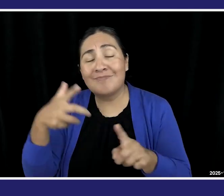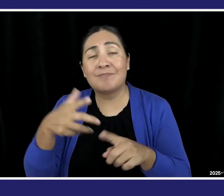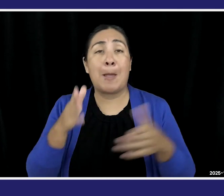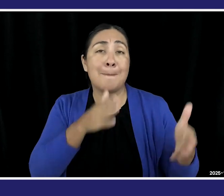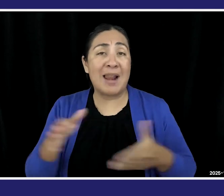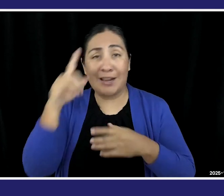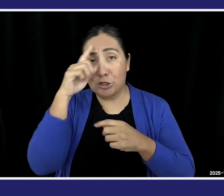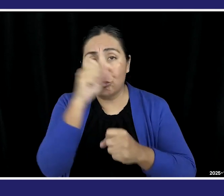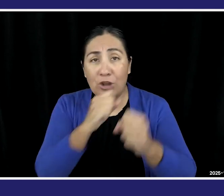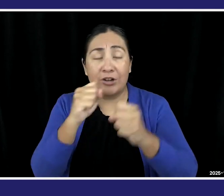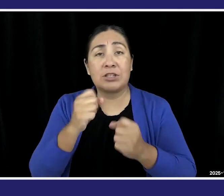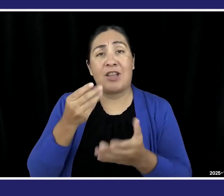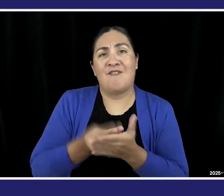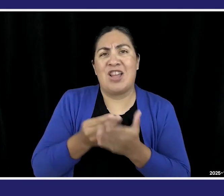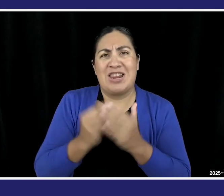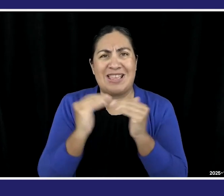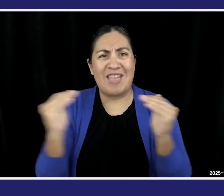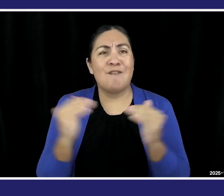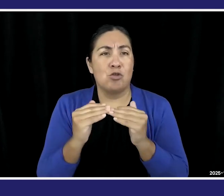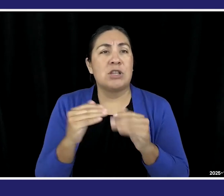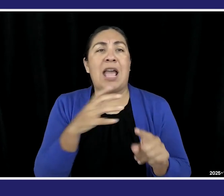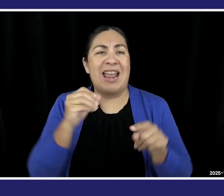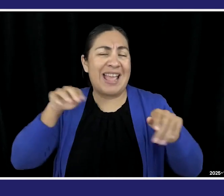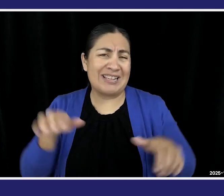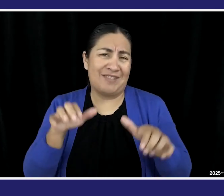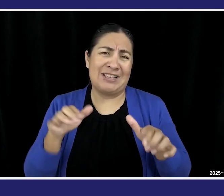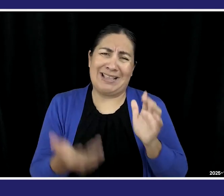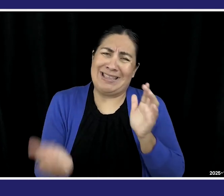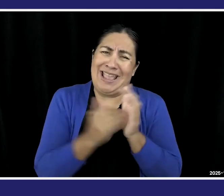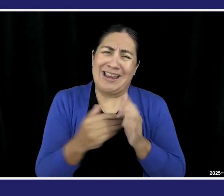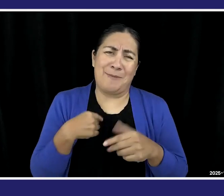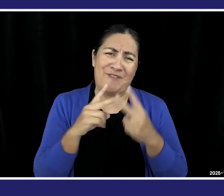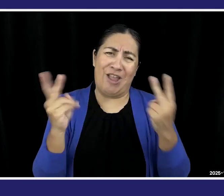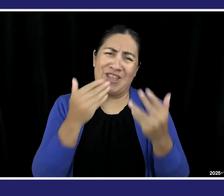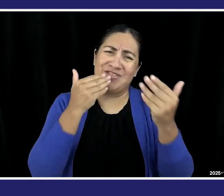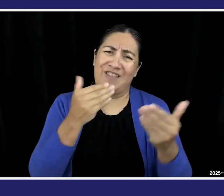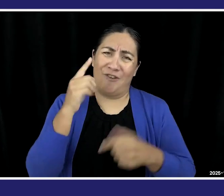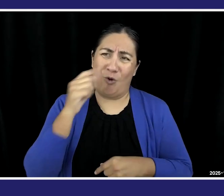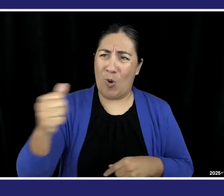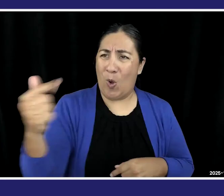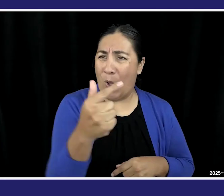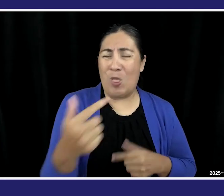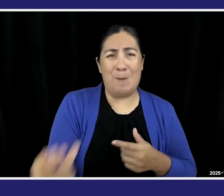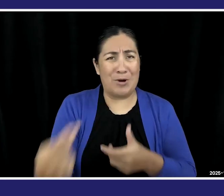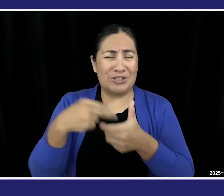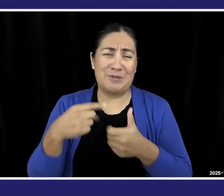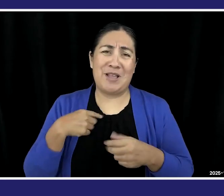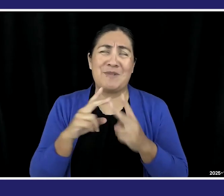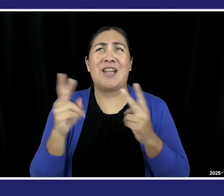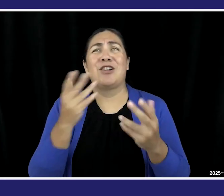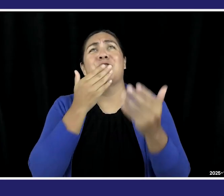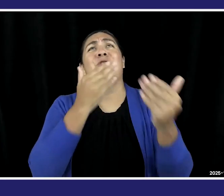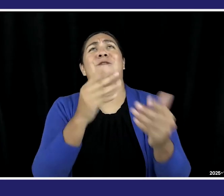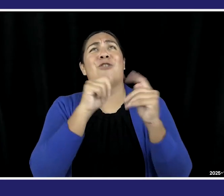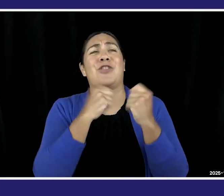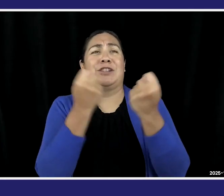and activities. So I'm really, again, thankful for all of you and participating today. I'm really grateful to the team that